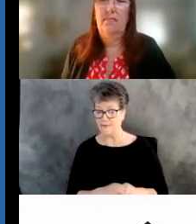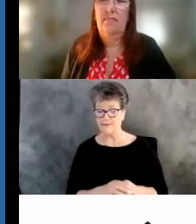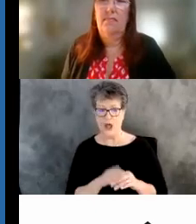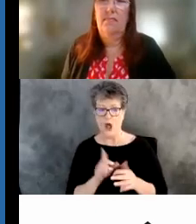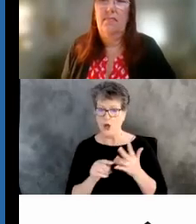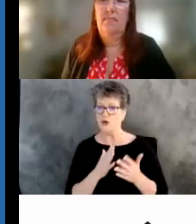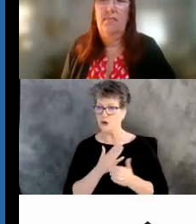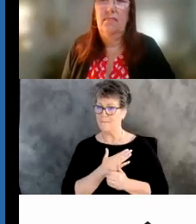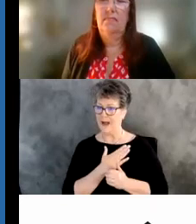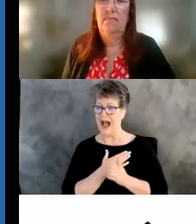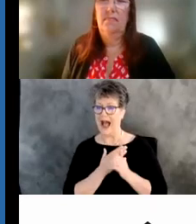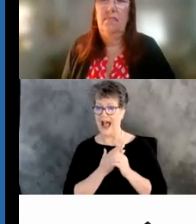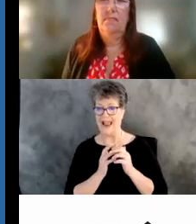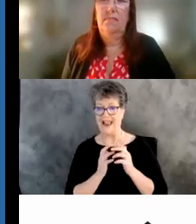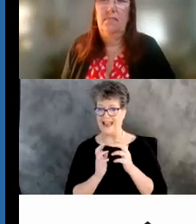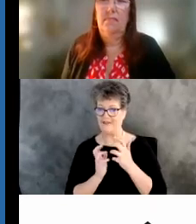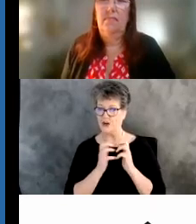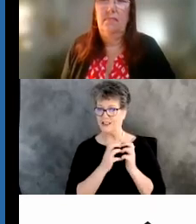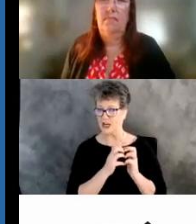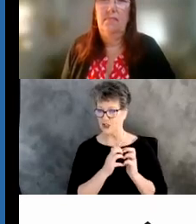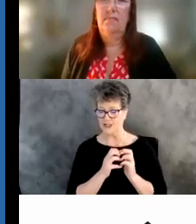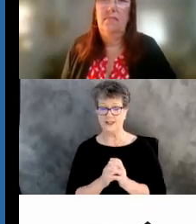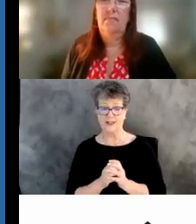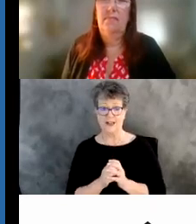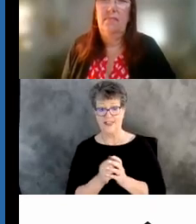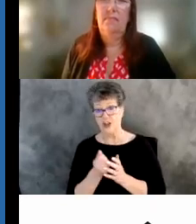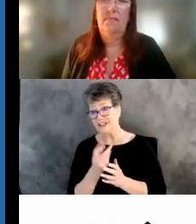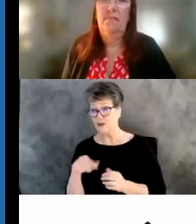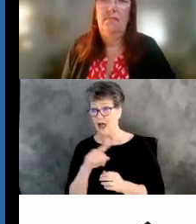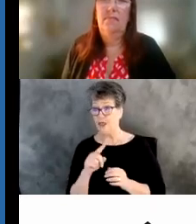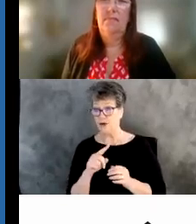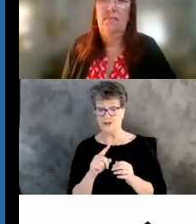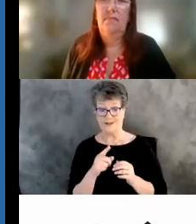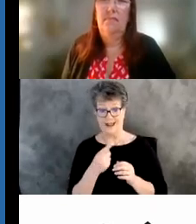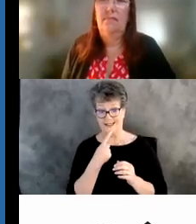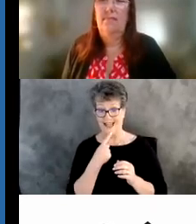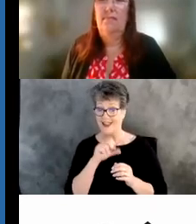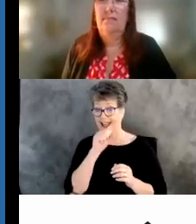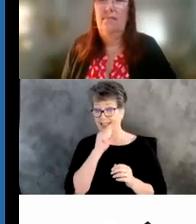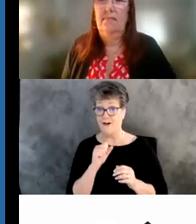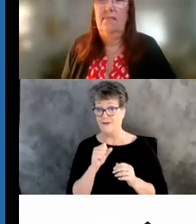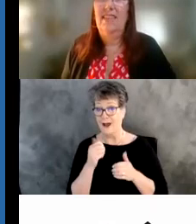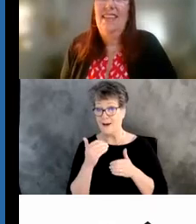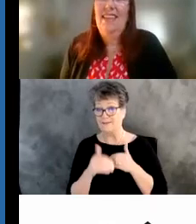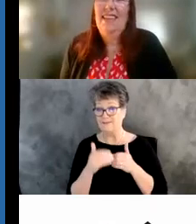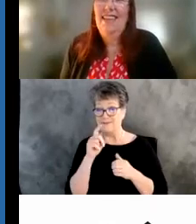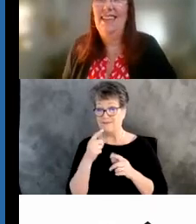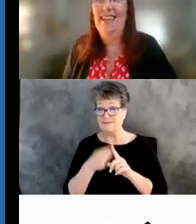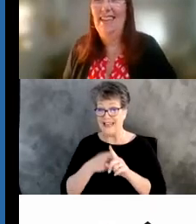my intersections. There's probably several others. I like to say that I love banana bread, and